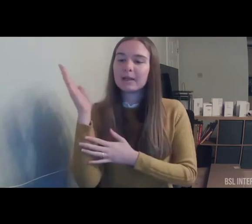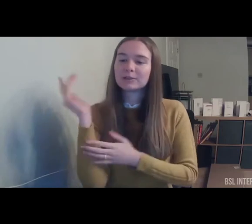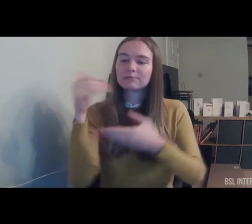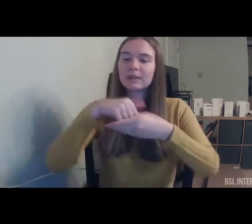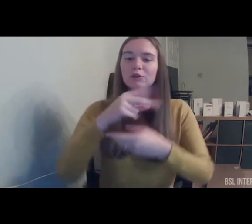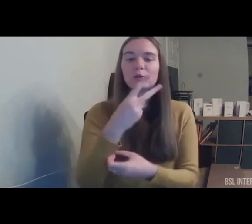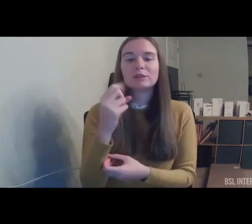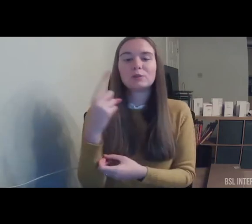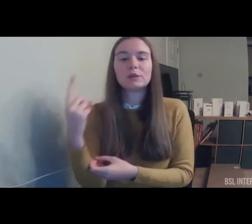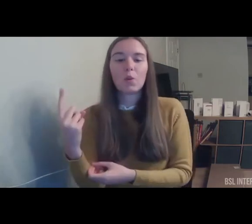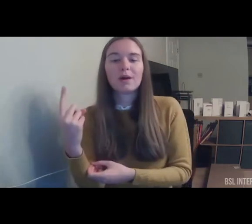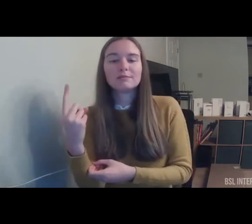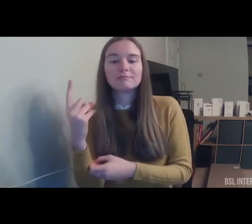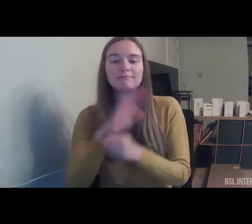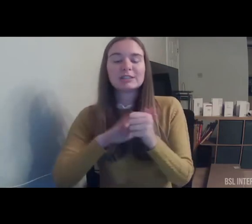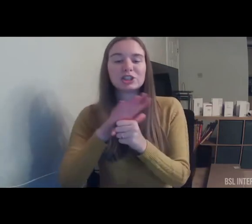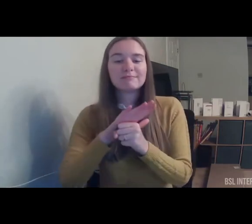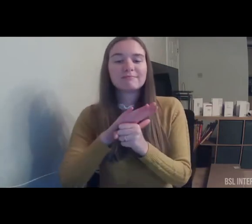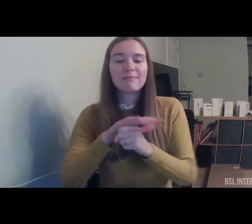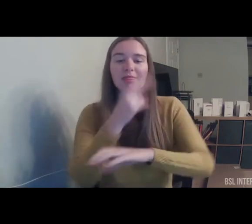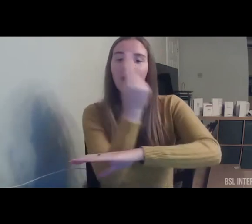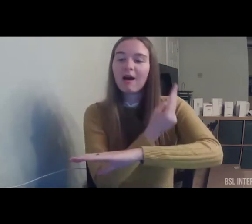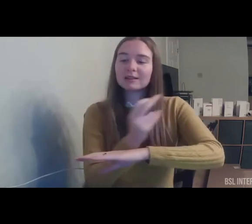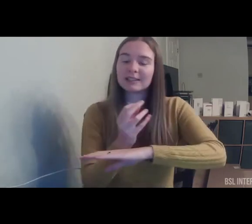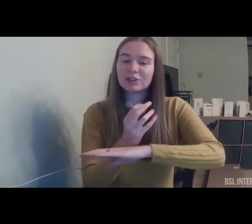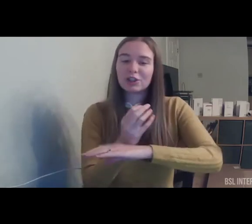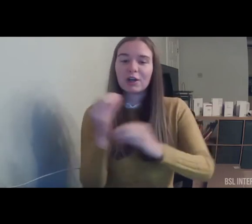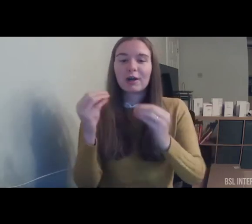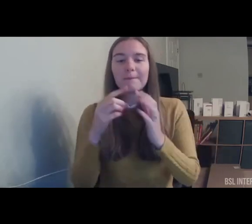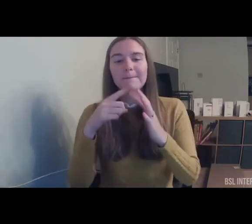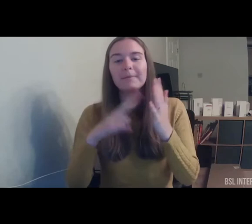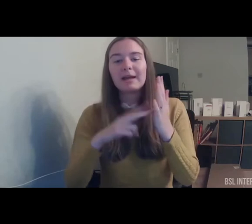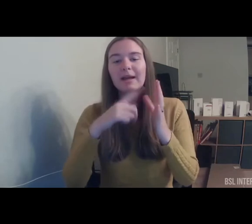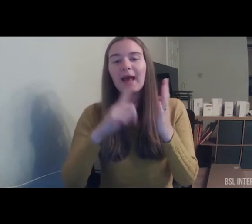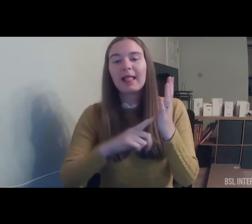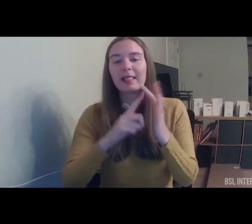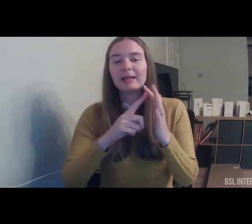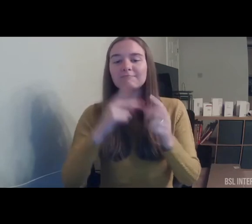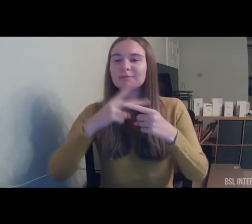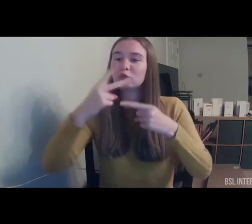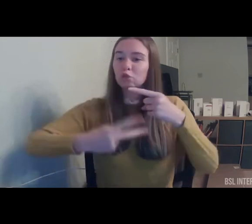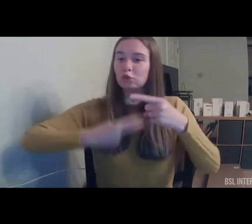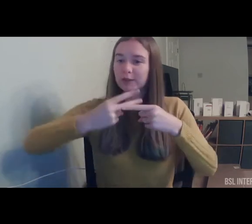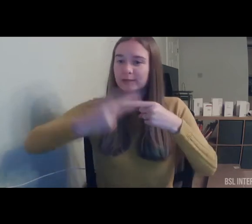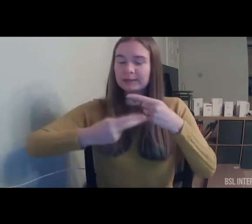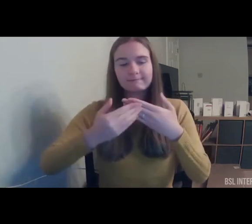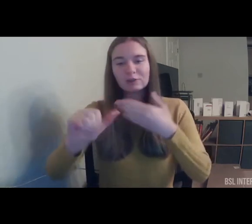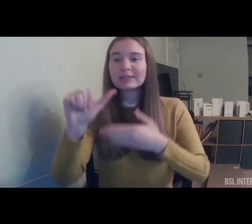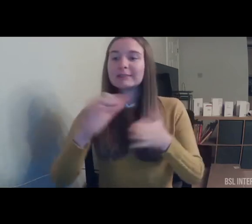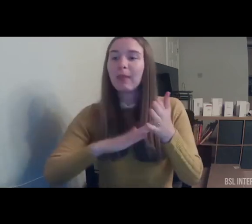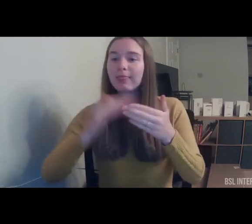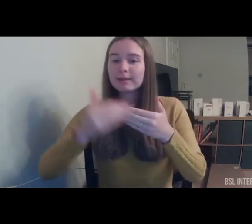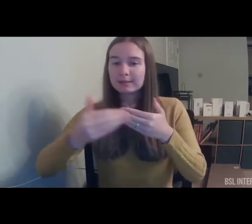The architecture of Biennale happens every two years and lasts approximately six months and around